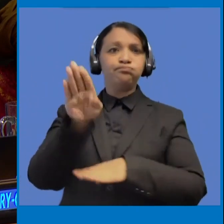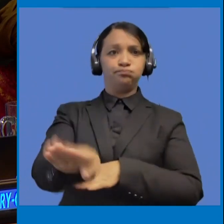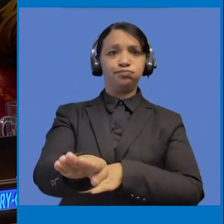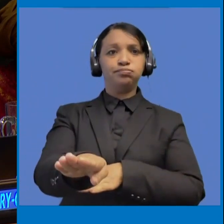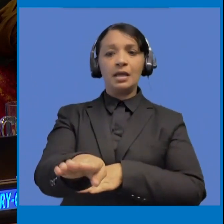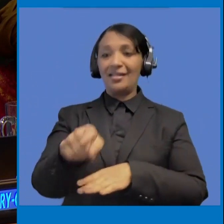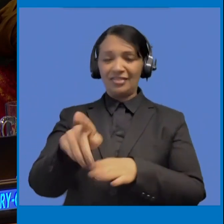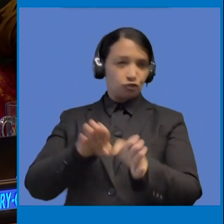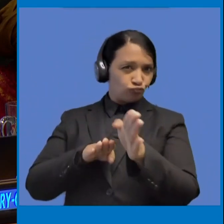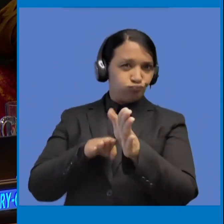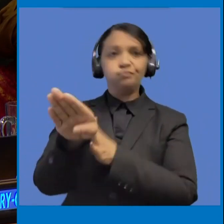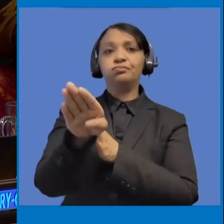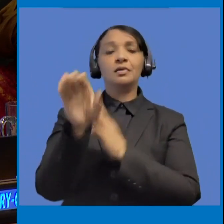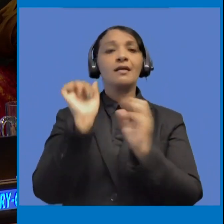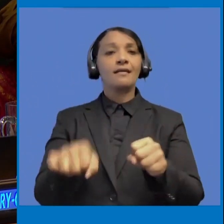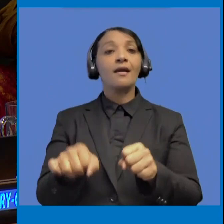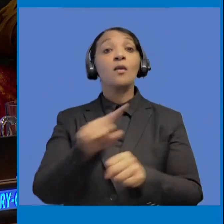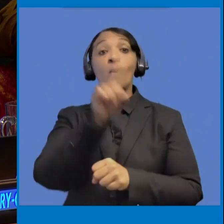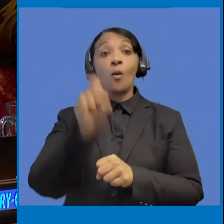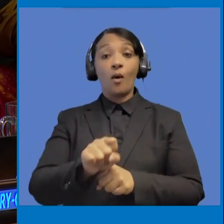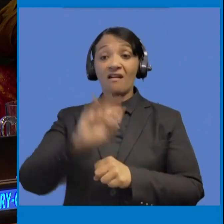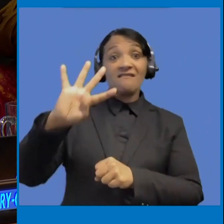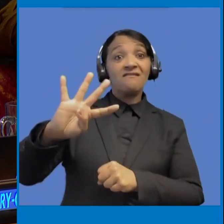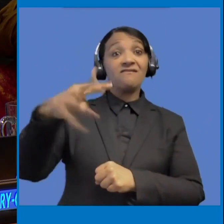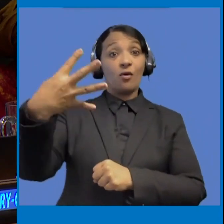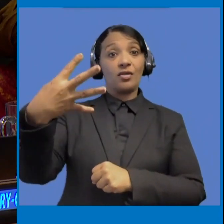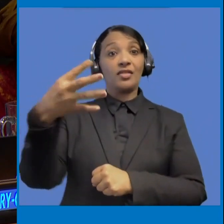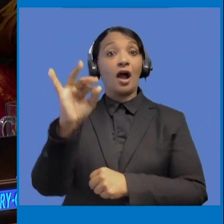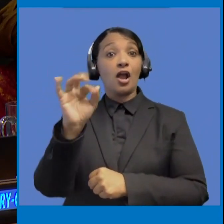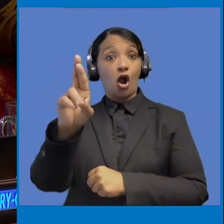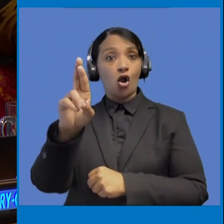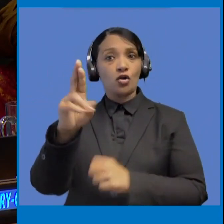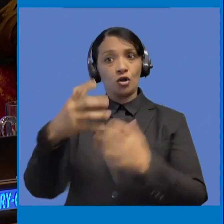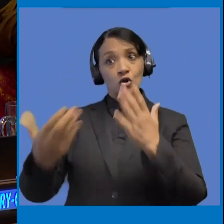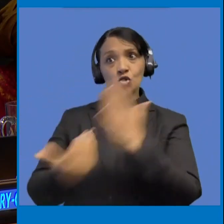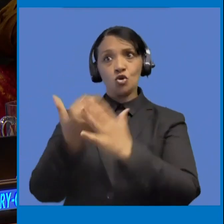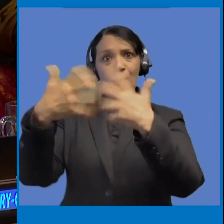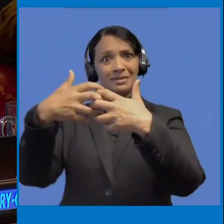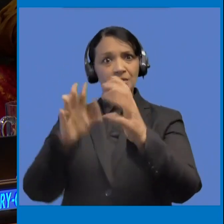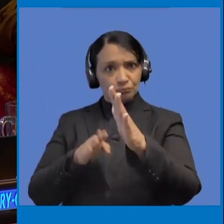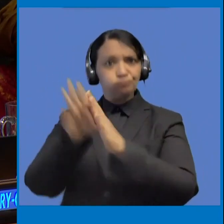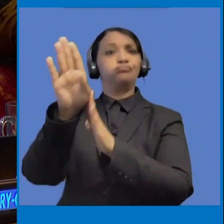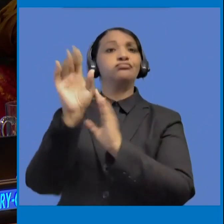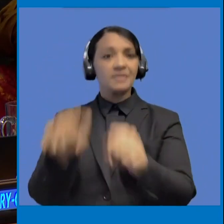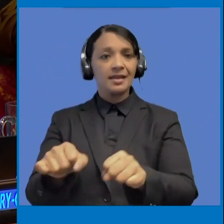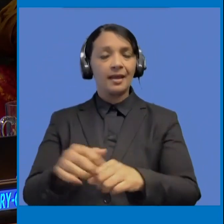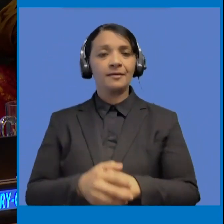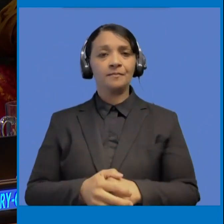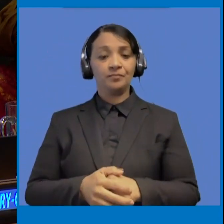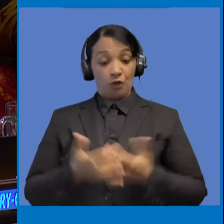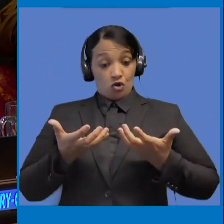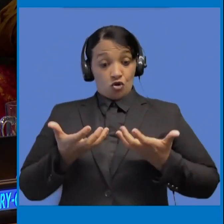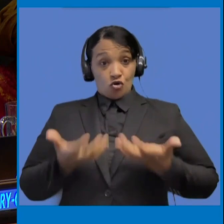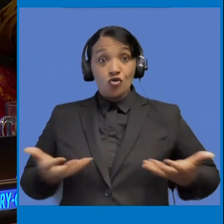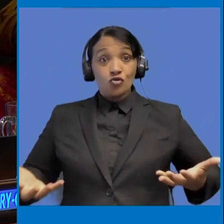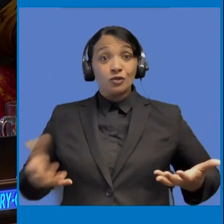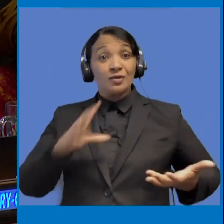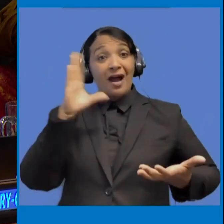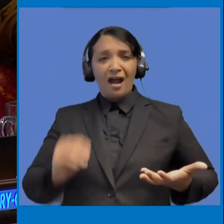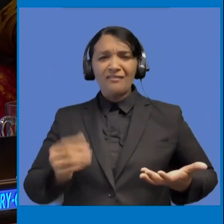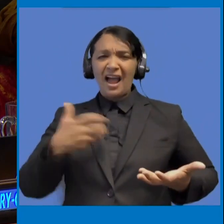straight towards the fourth industrial revolution. Africa has great resources to become